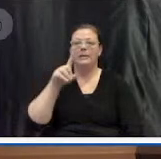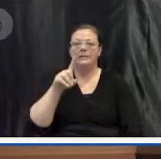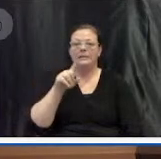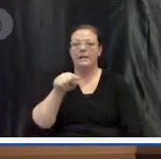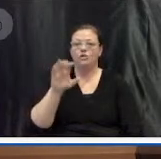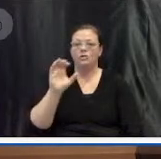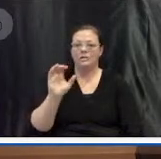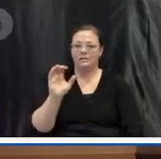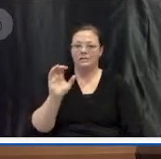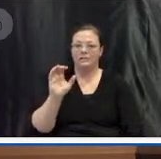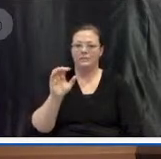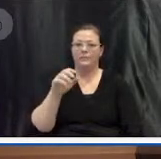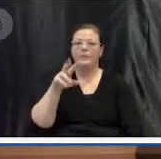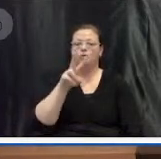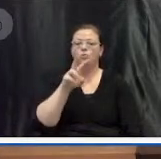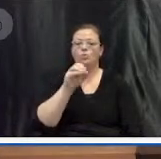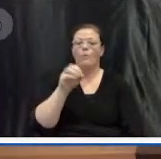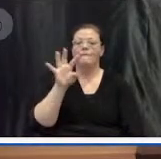PD-C,